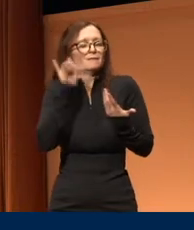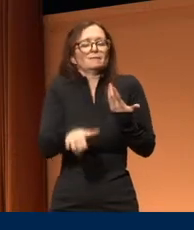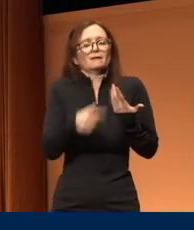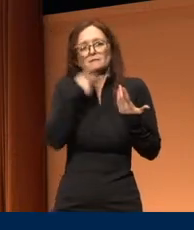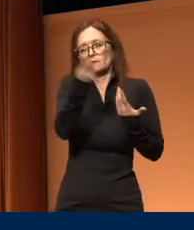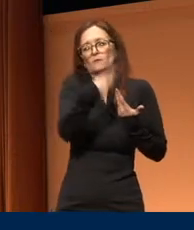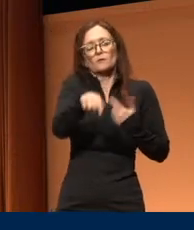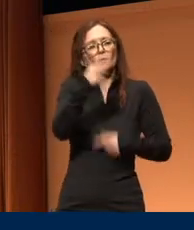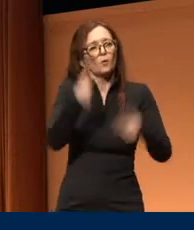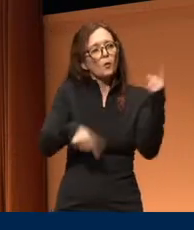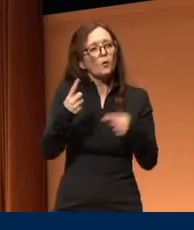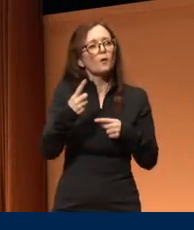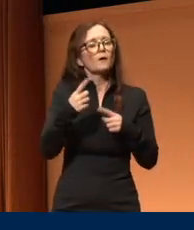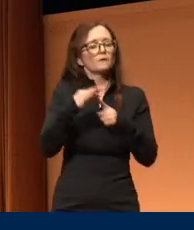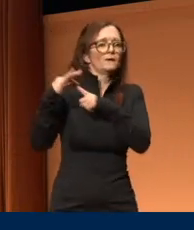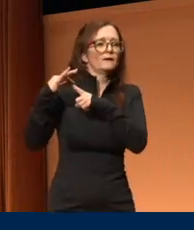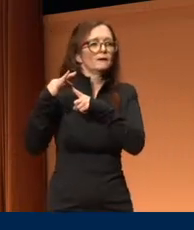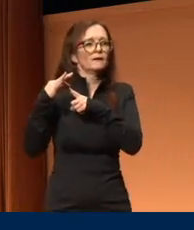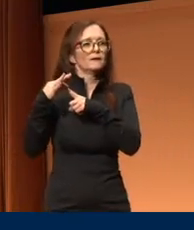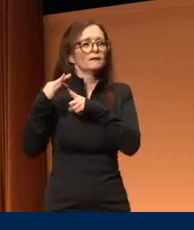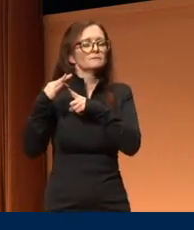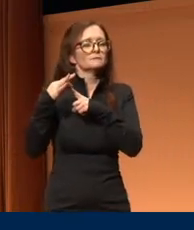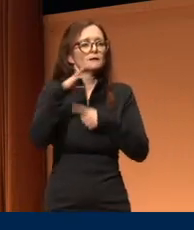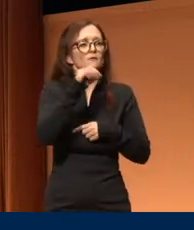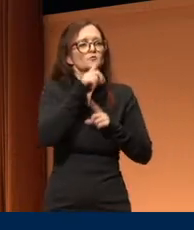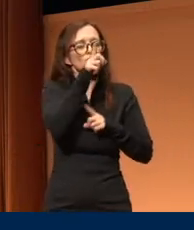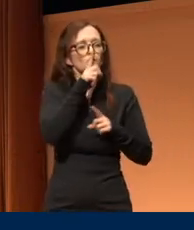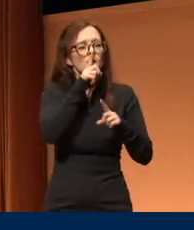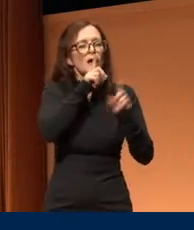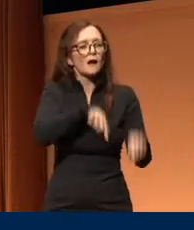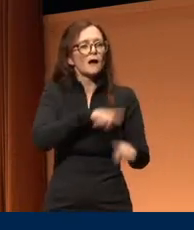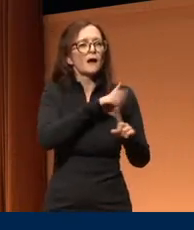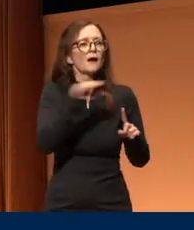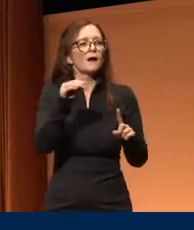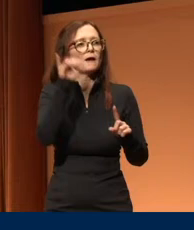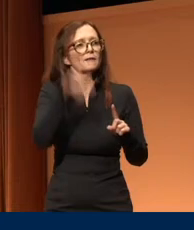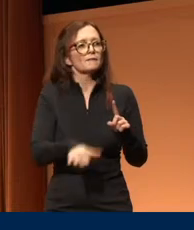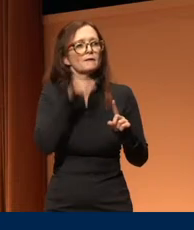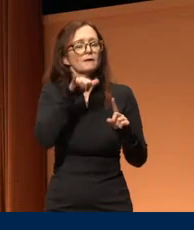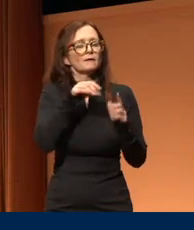the uniqueness and exclusivity of the true answer, as well as an empirically